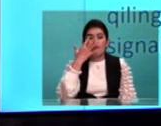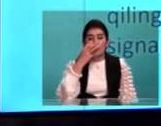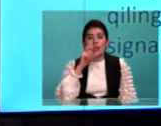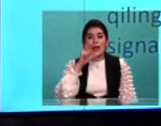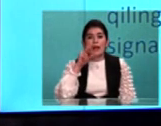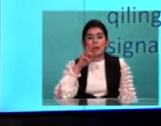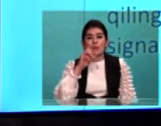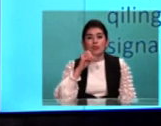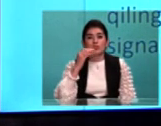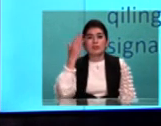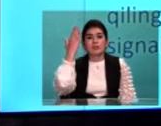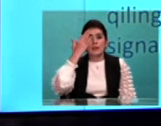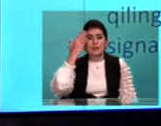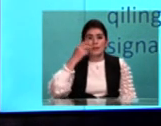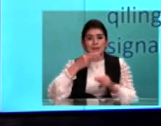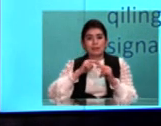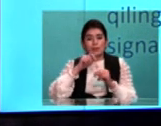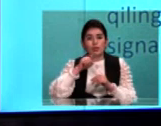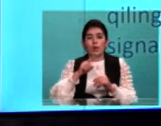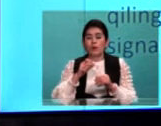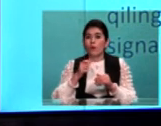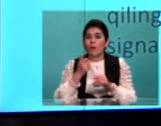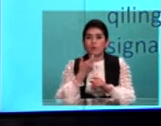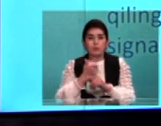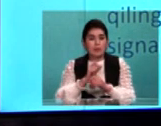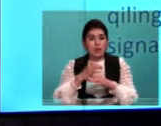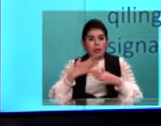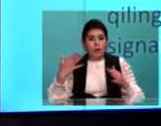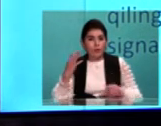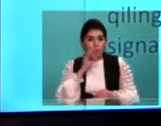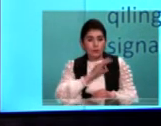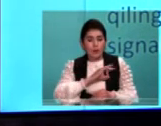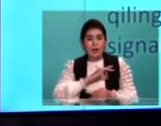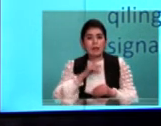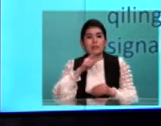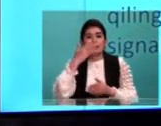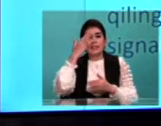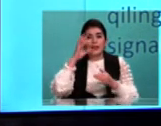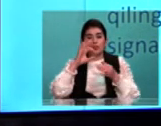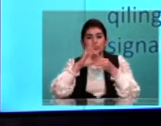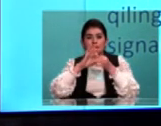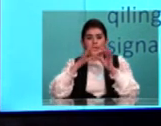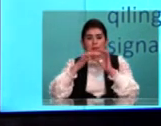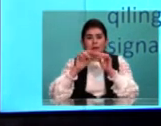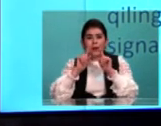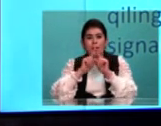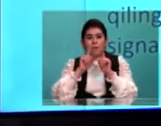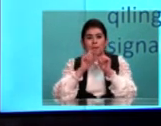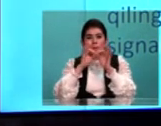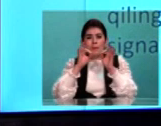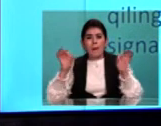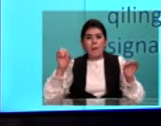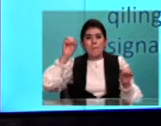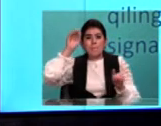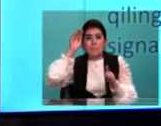Fotoelementlar televideniyada ham juda keng qo'llaniladi. Televideniyalarda ishlatiladigan simsiz aloqalar